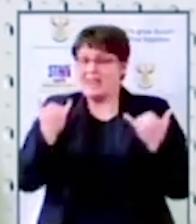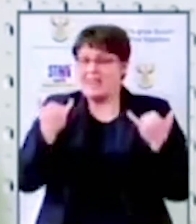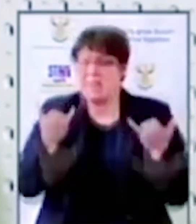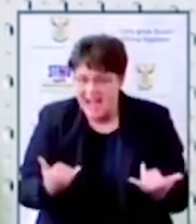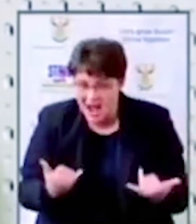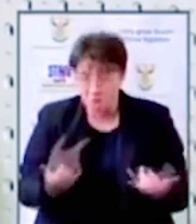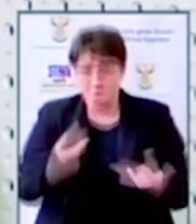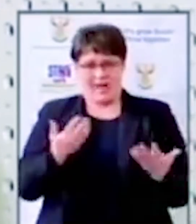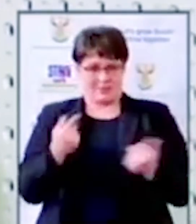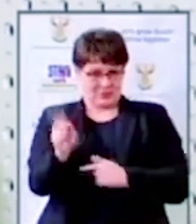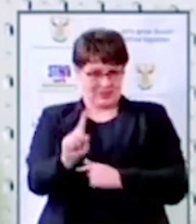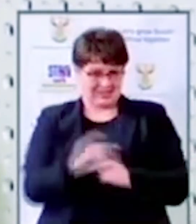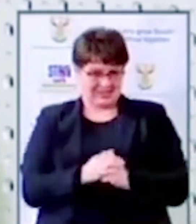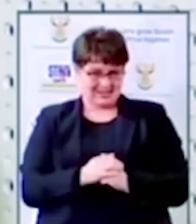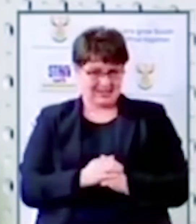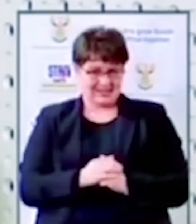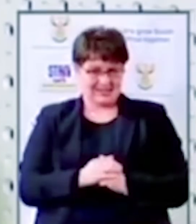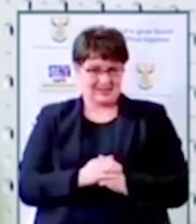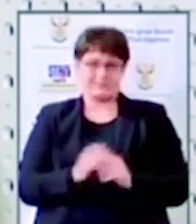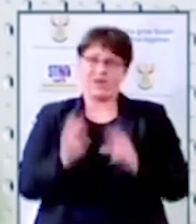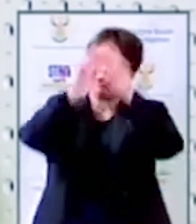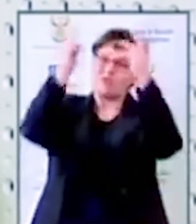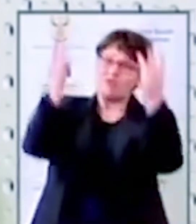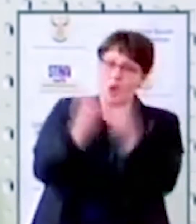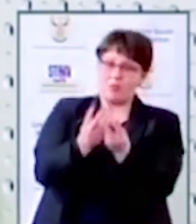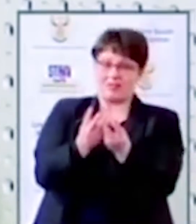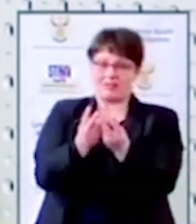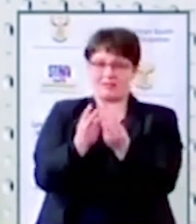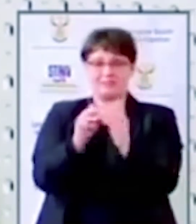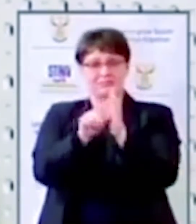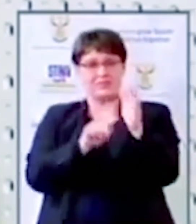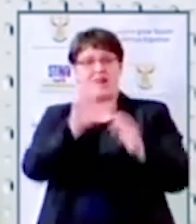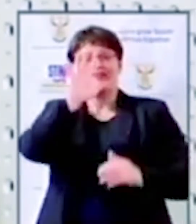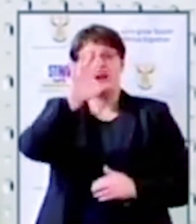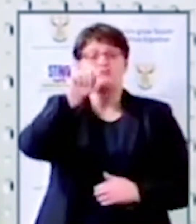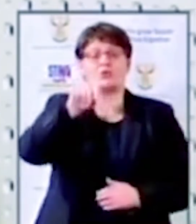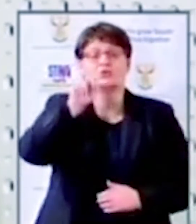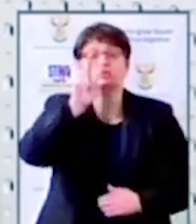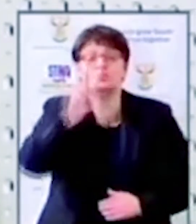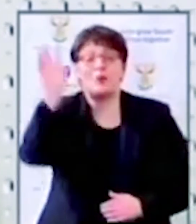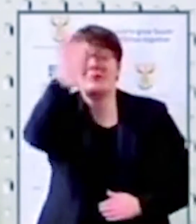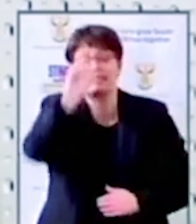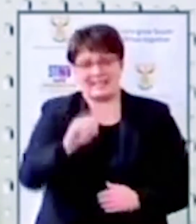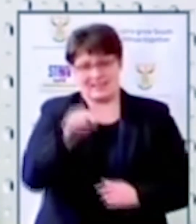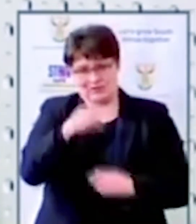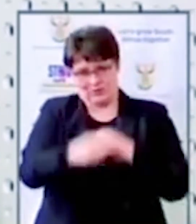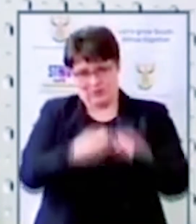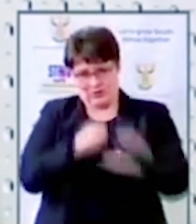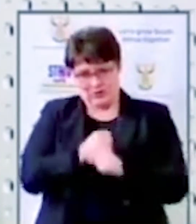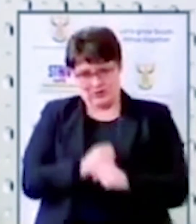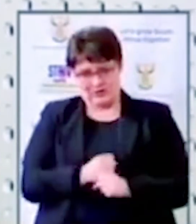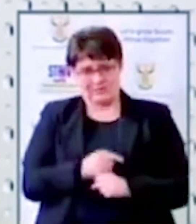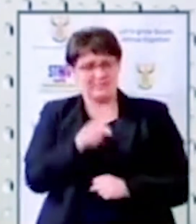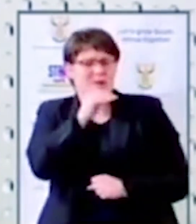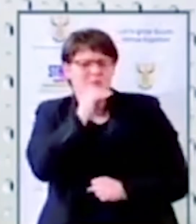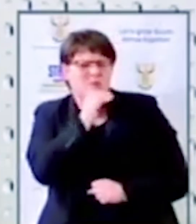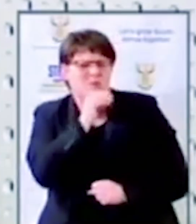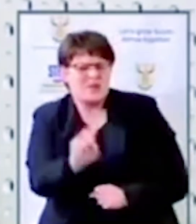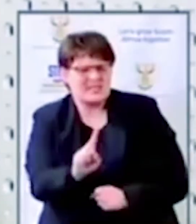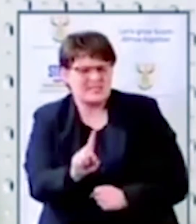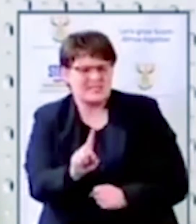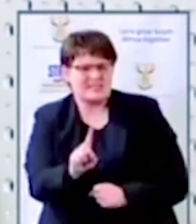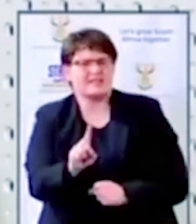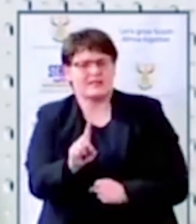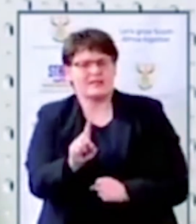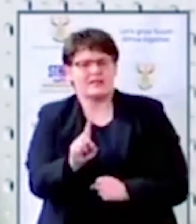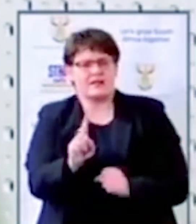expect a global contraction of 5.2% this year. This will bring about the